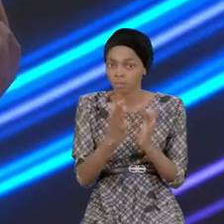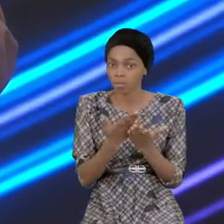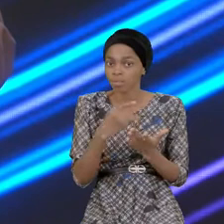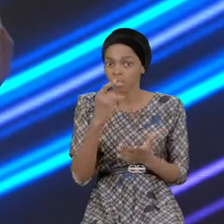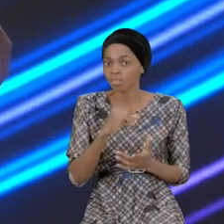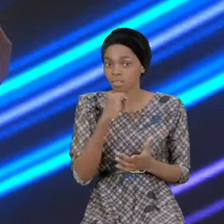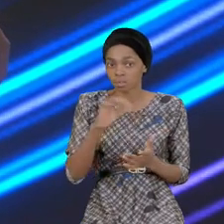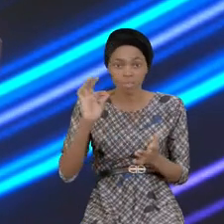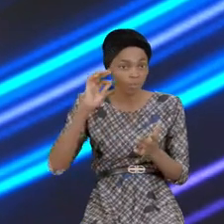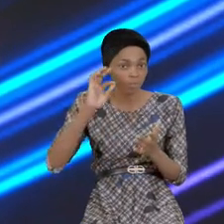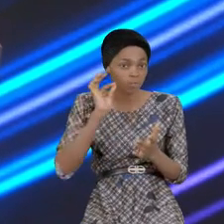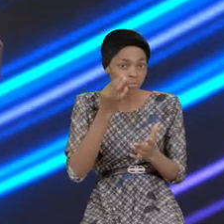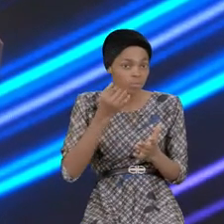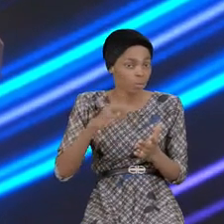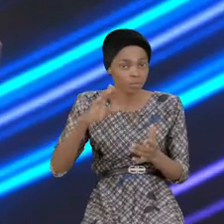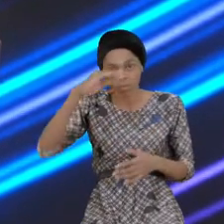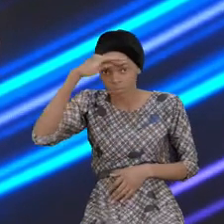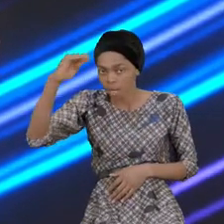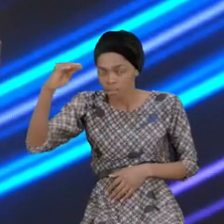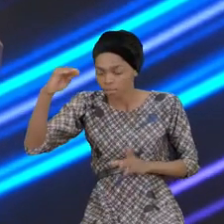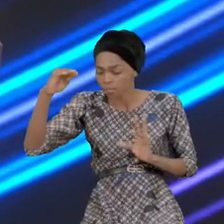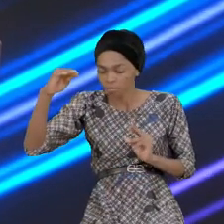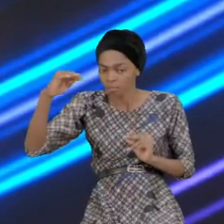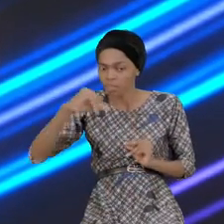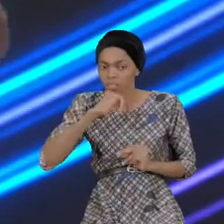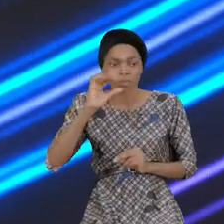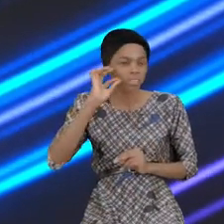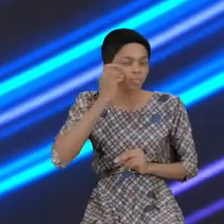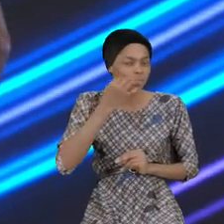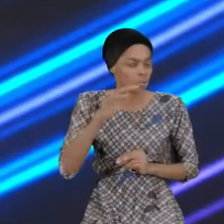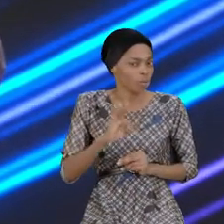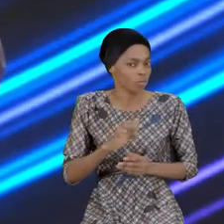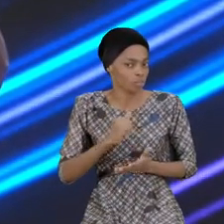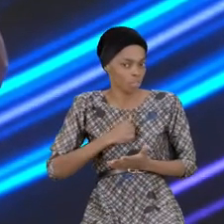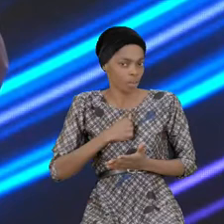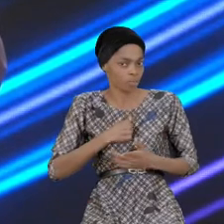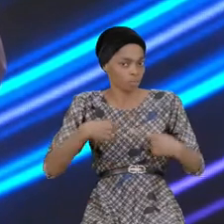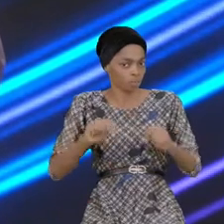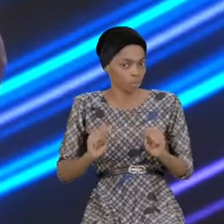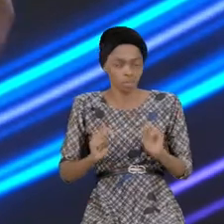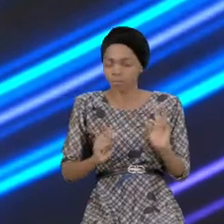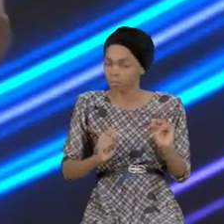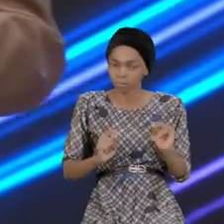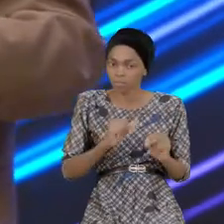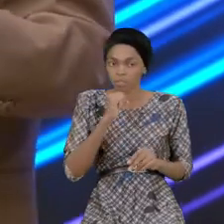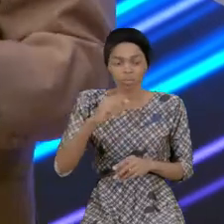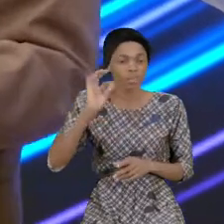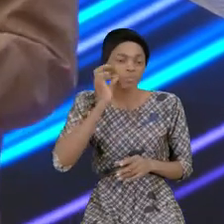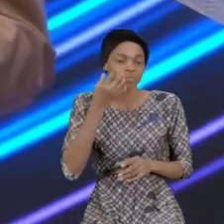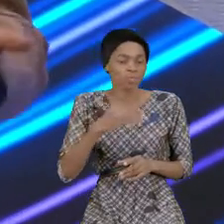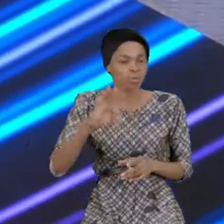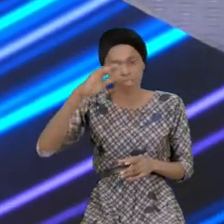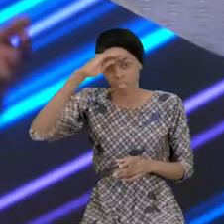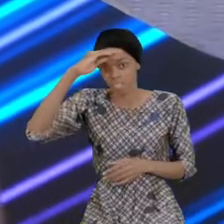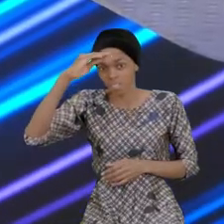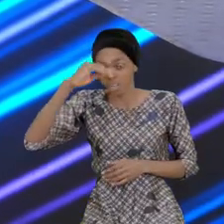man. It's not the fruit of self-effort. It's not the fruit of self-righteousness. It's because of